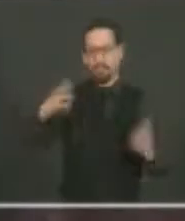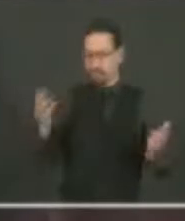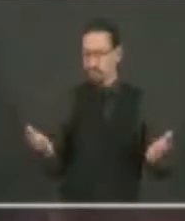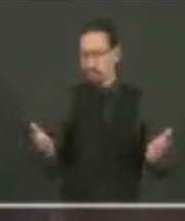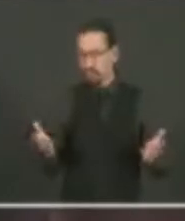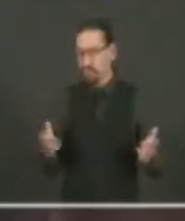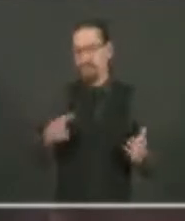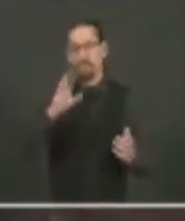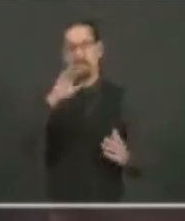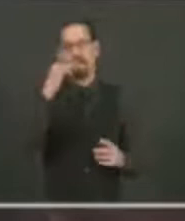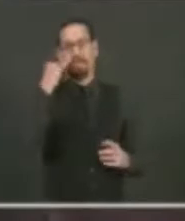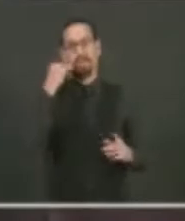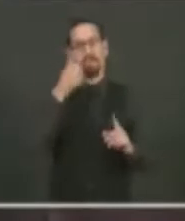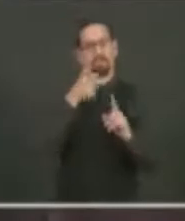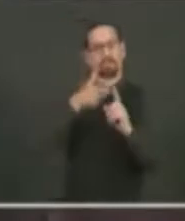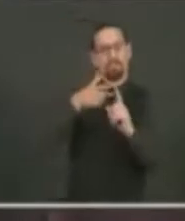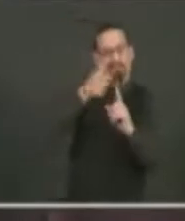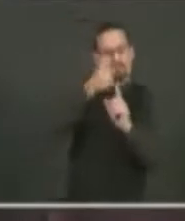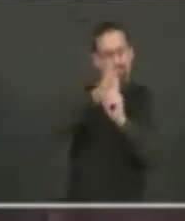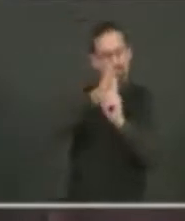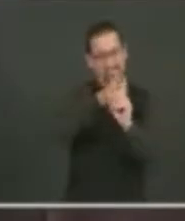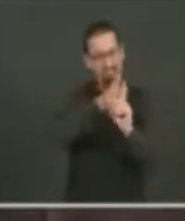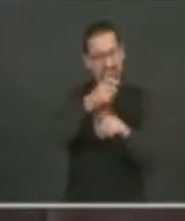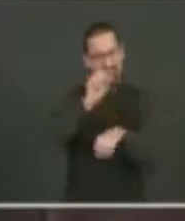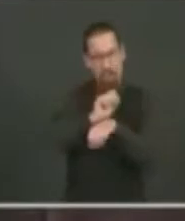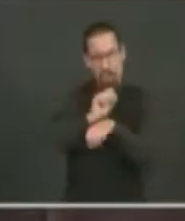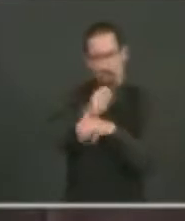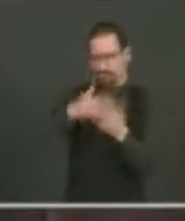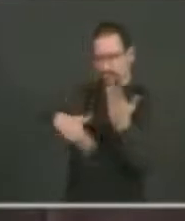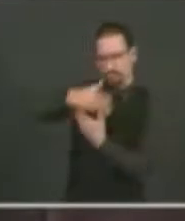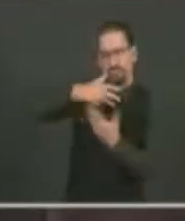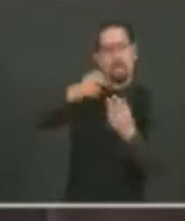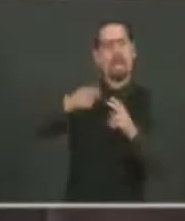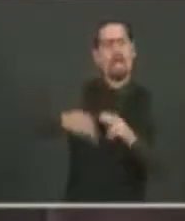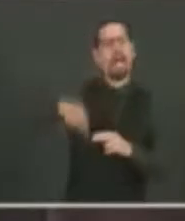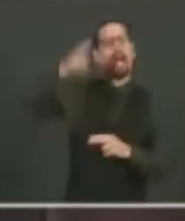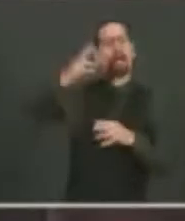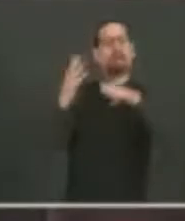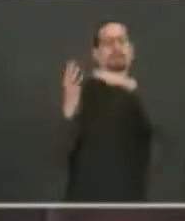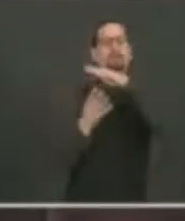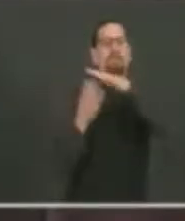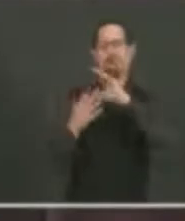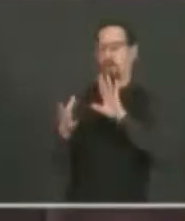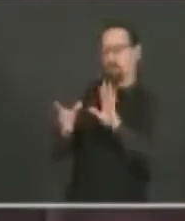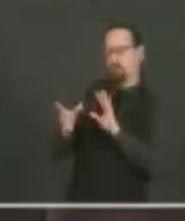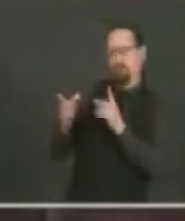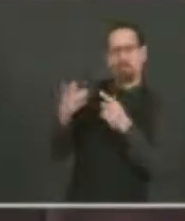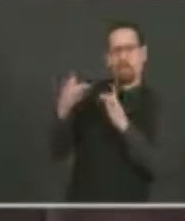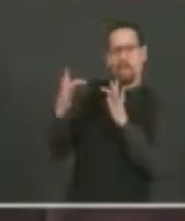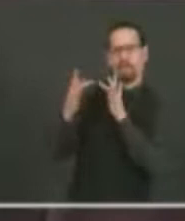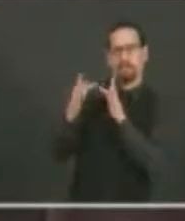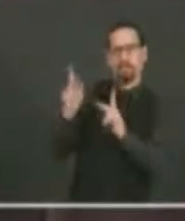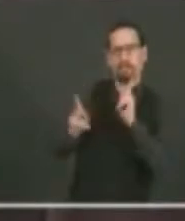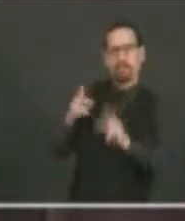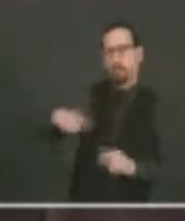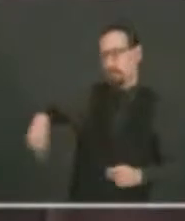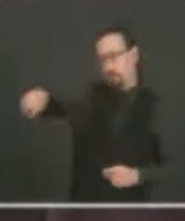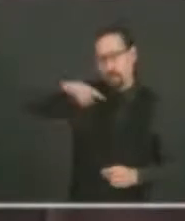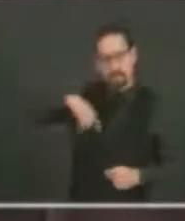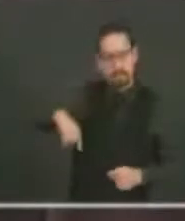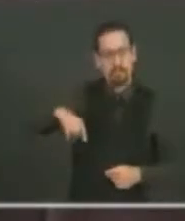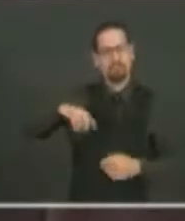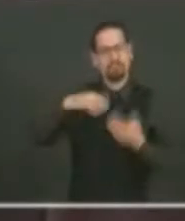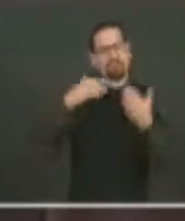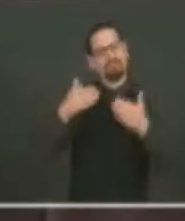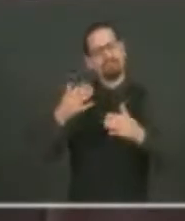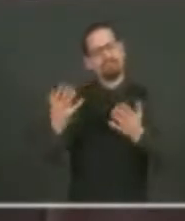tested, even if you don't have symptoms. To schedule a test, particularly if you don't have symptoms, you can